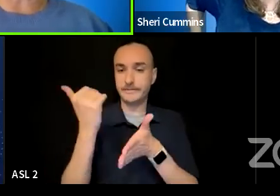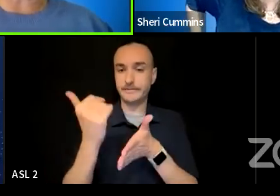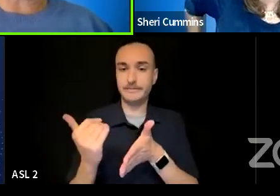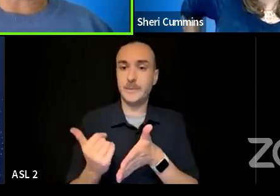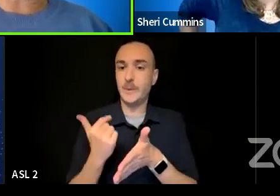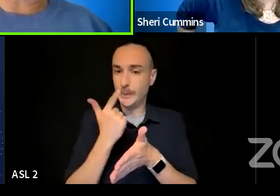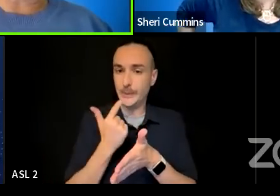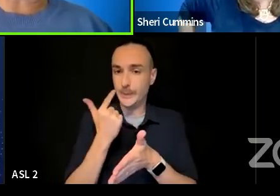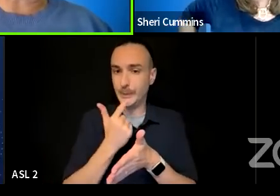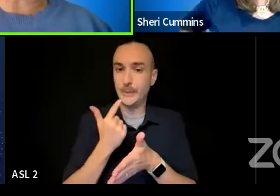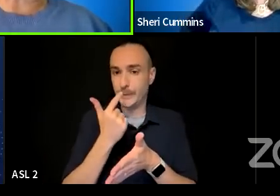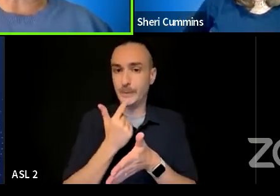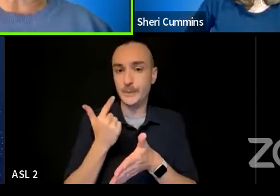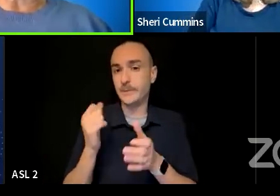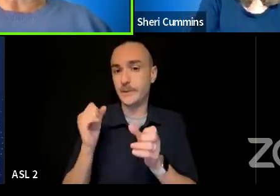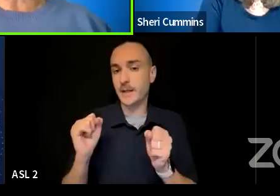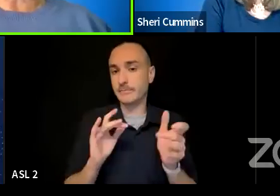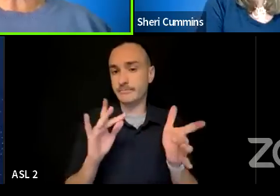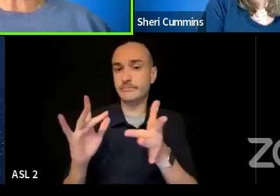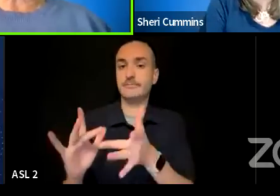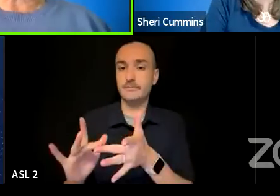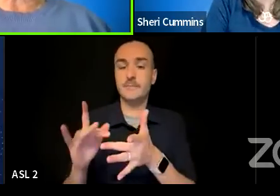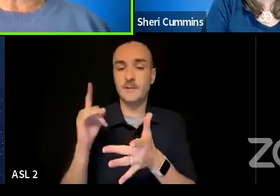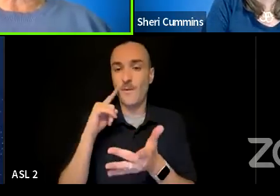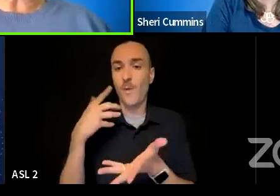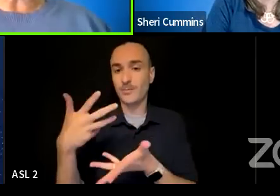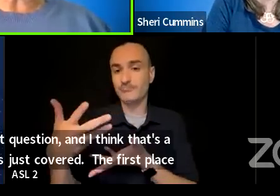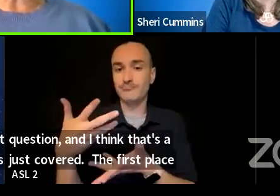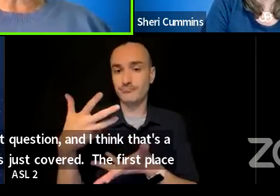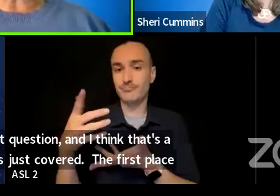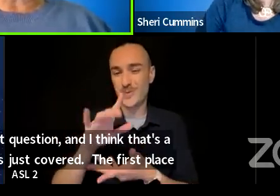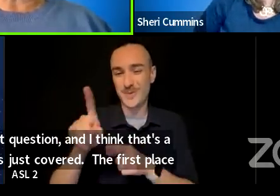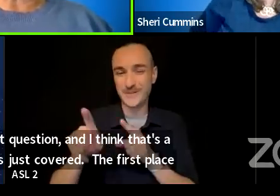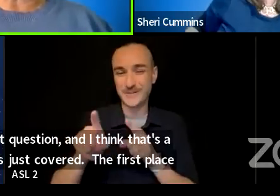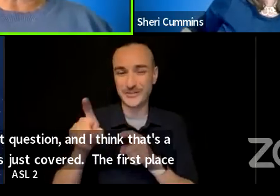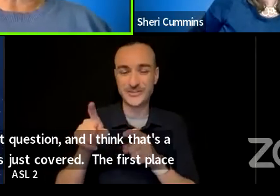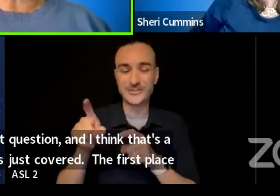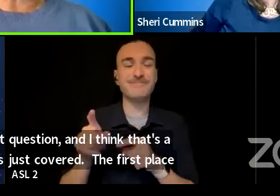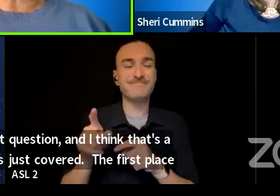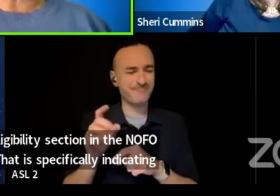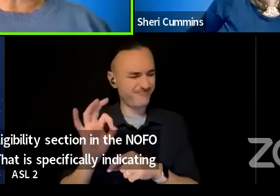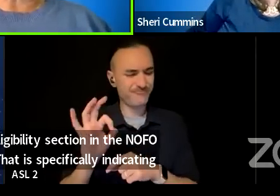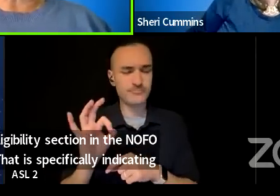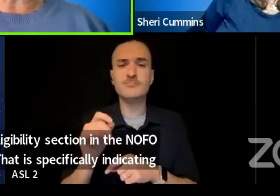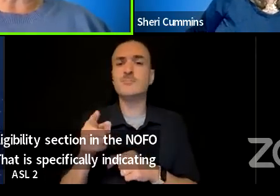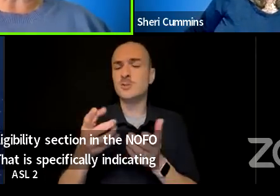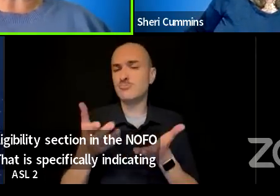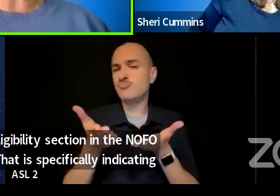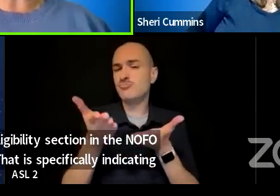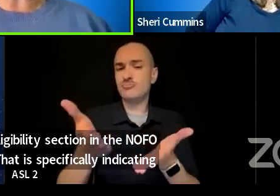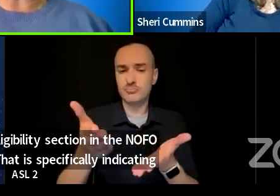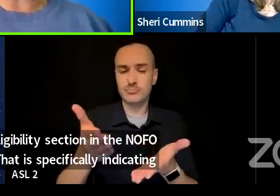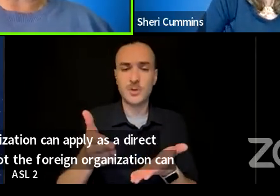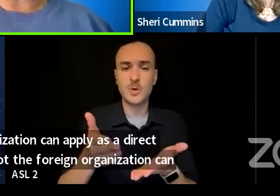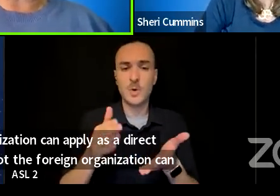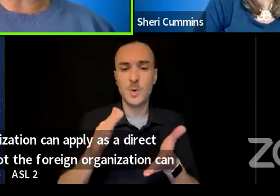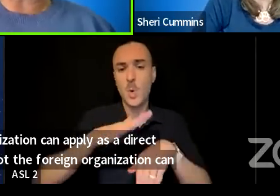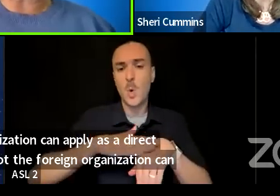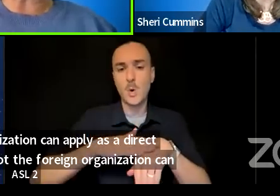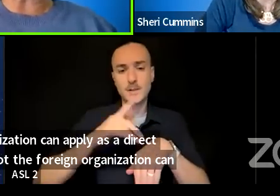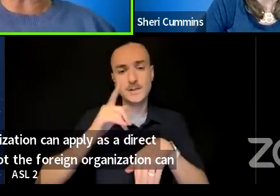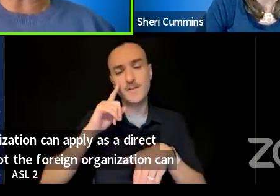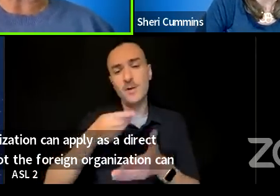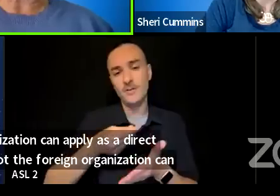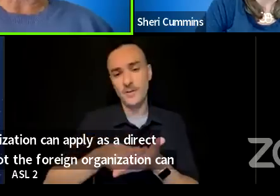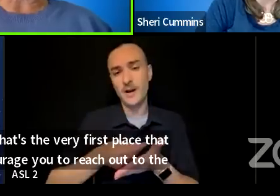be happy to answer questions. So definitely look at the notice of funding opportunity to see whether